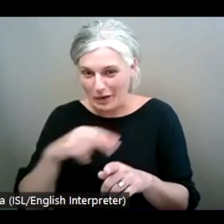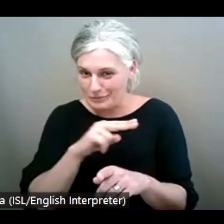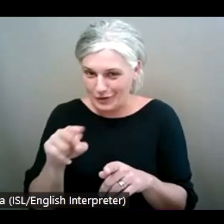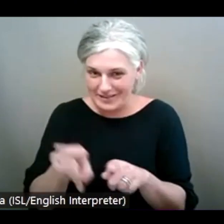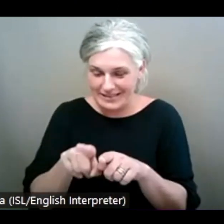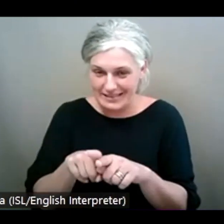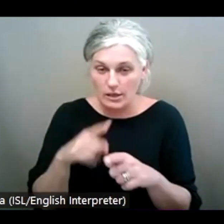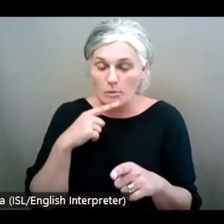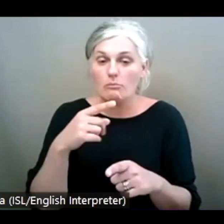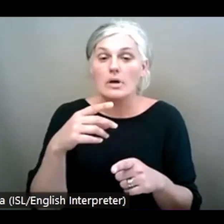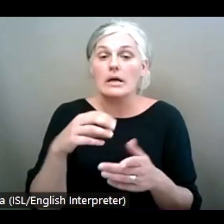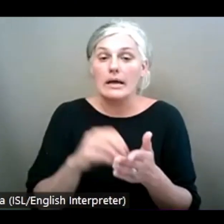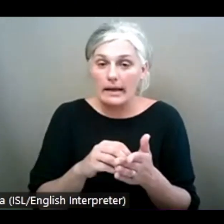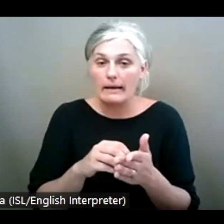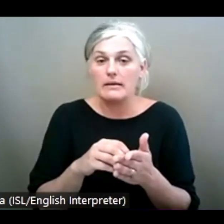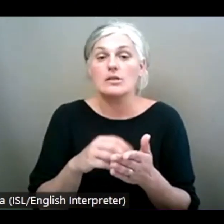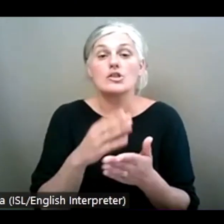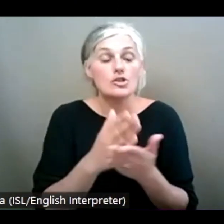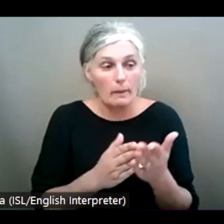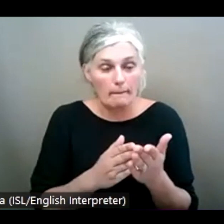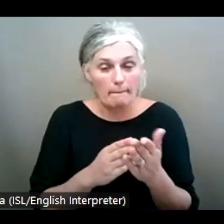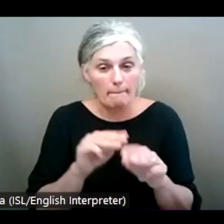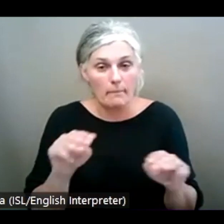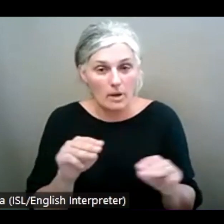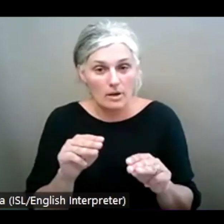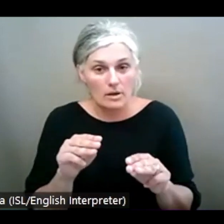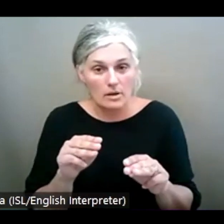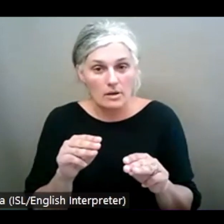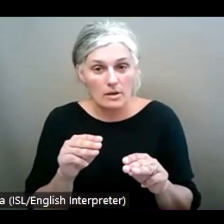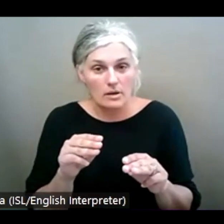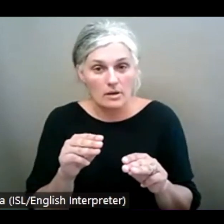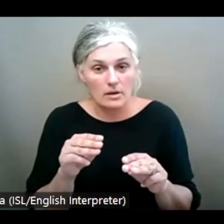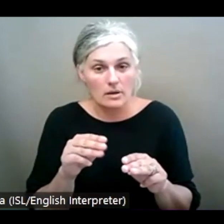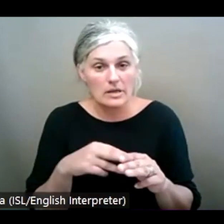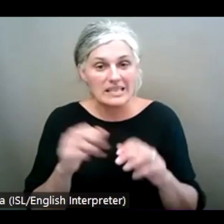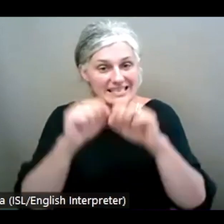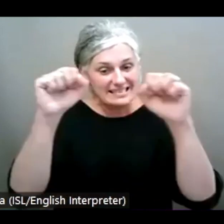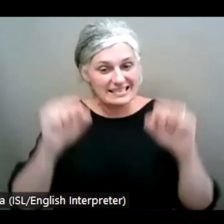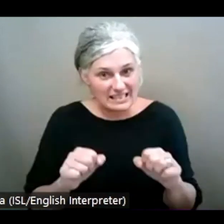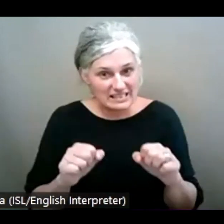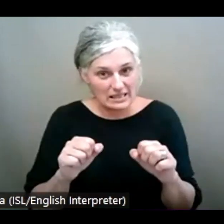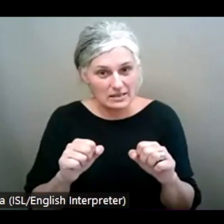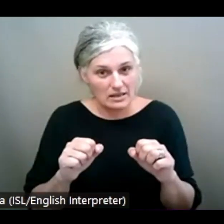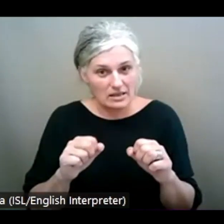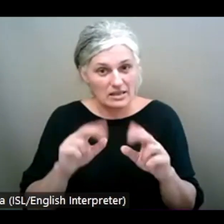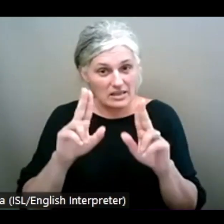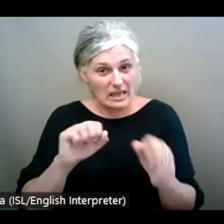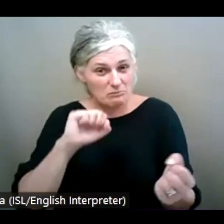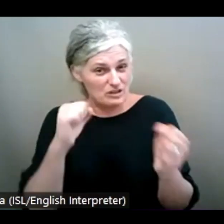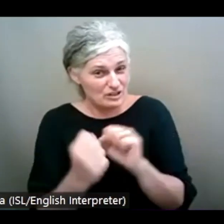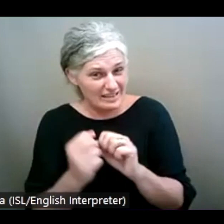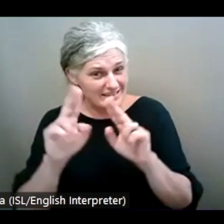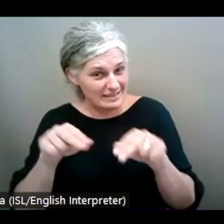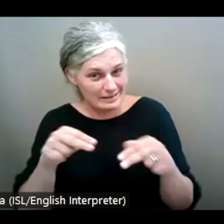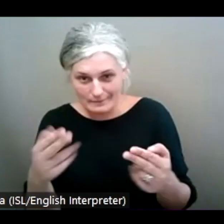Things do change. The impairments don't, but they might get worse. But the system can be changed. You think of buses, you think